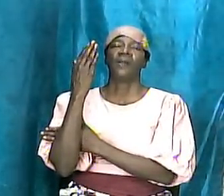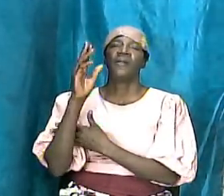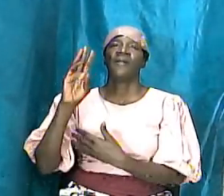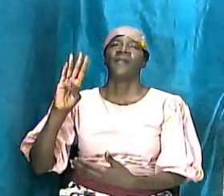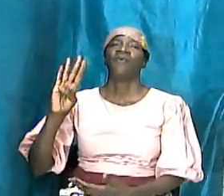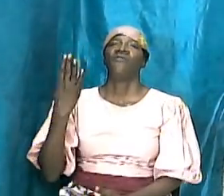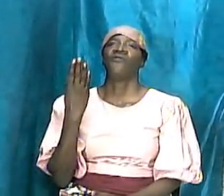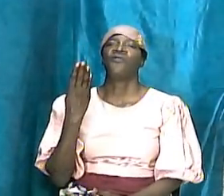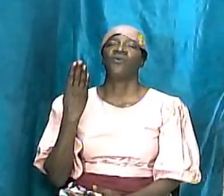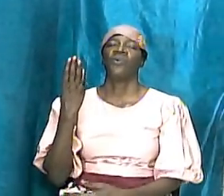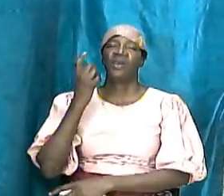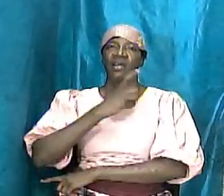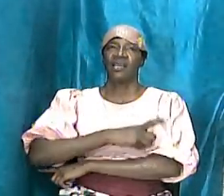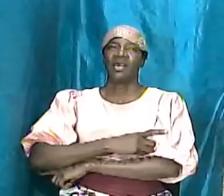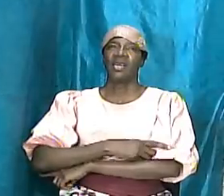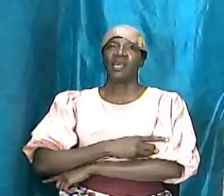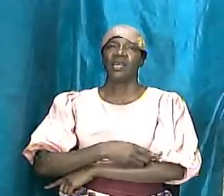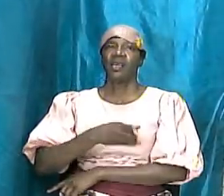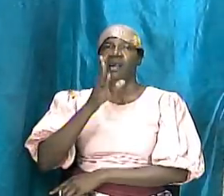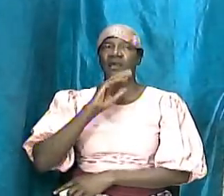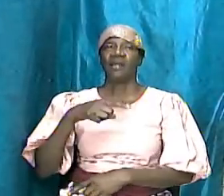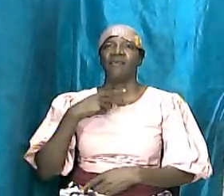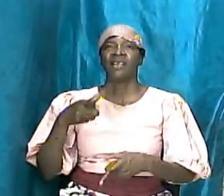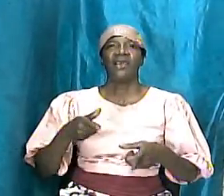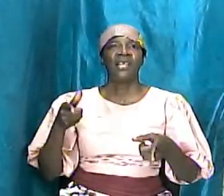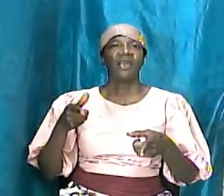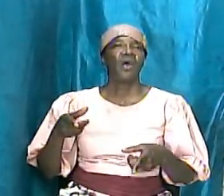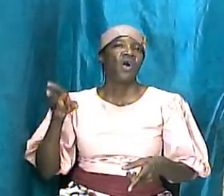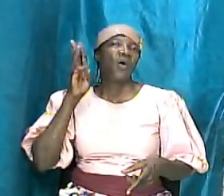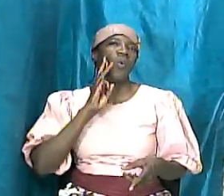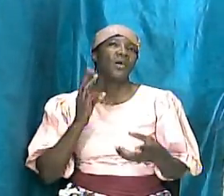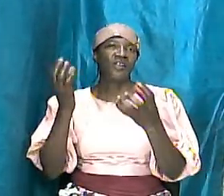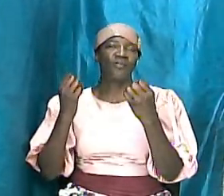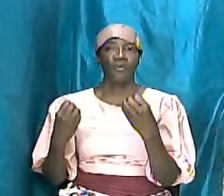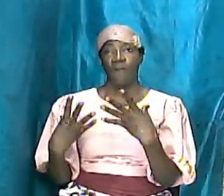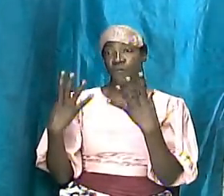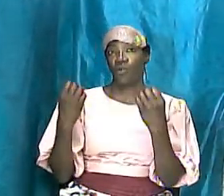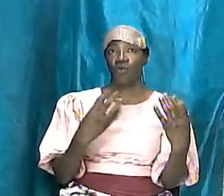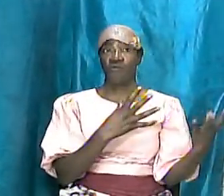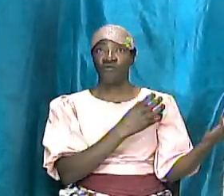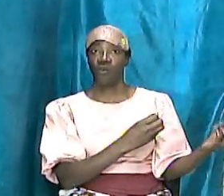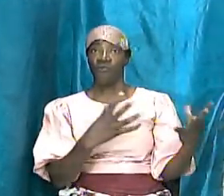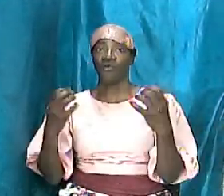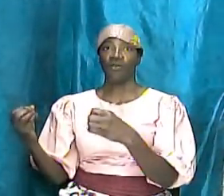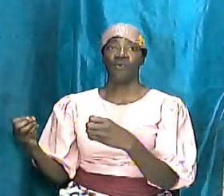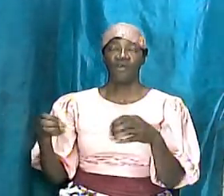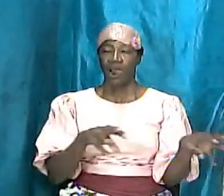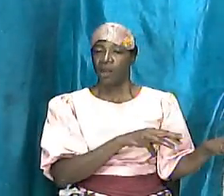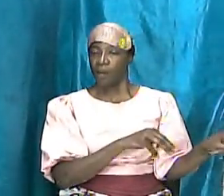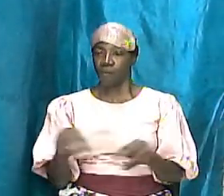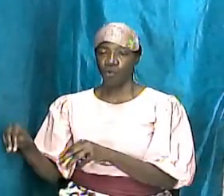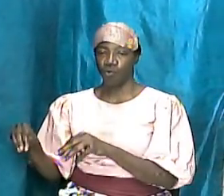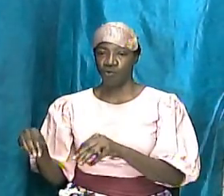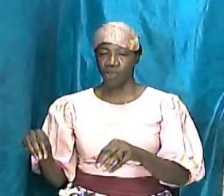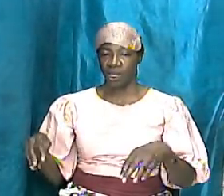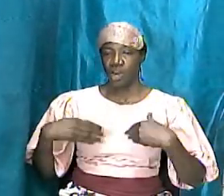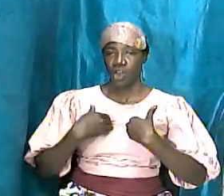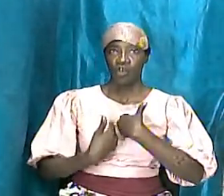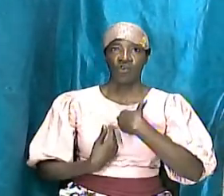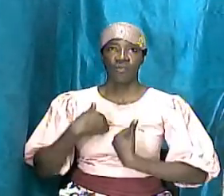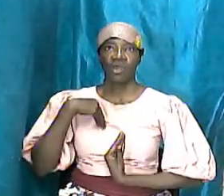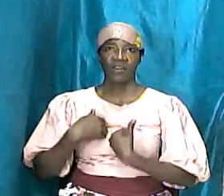fourth. Then God said, let the waters bring forth abundantly the moving creature that hath